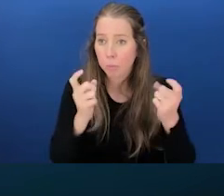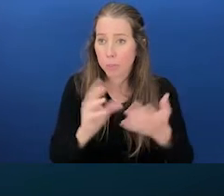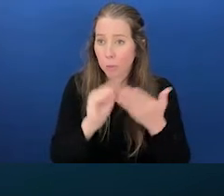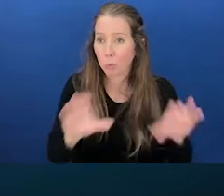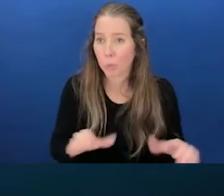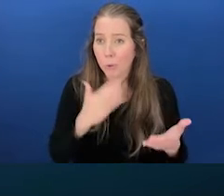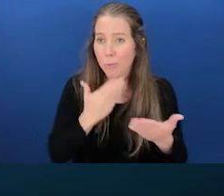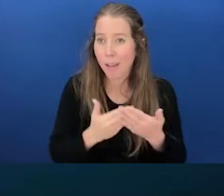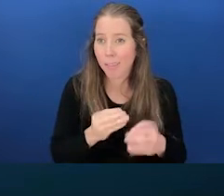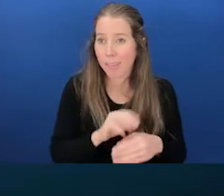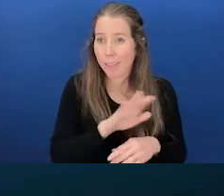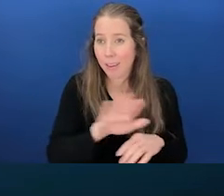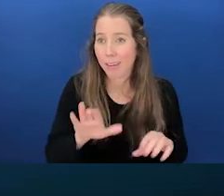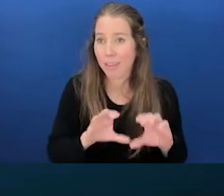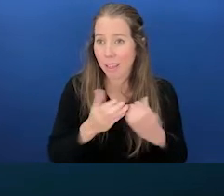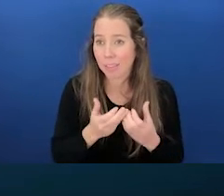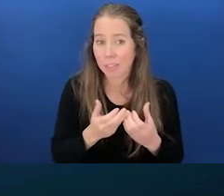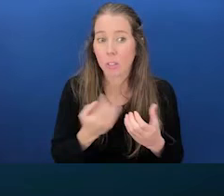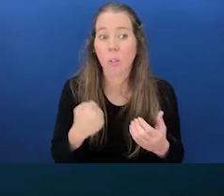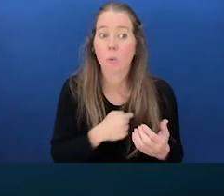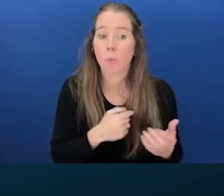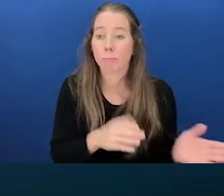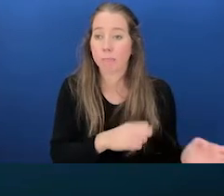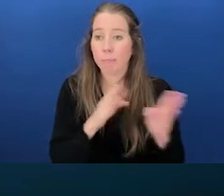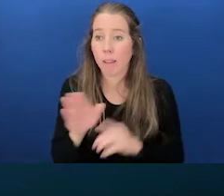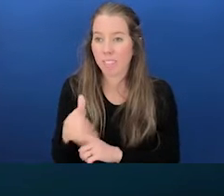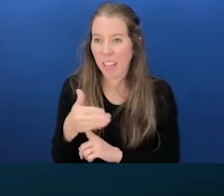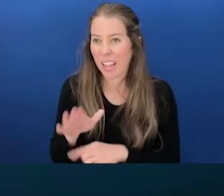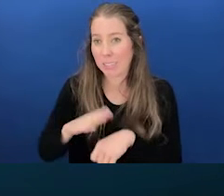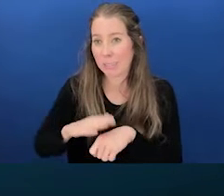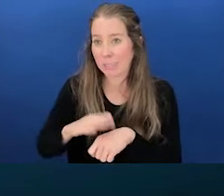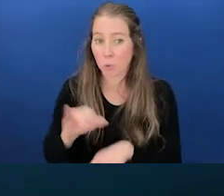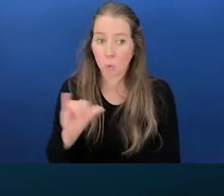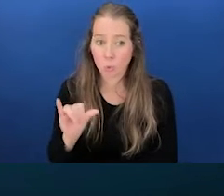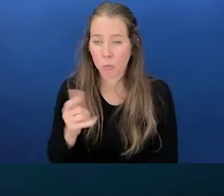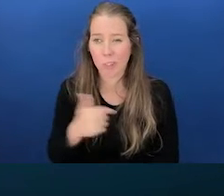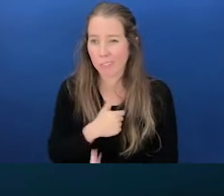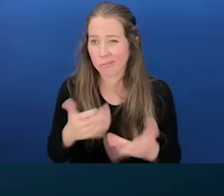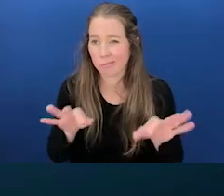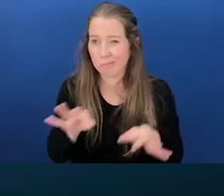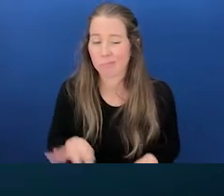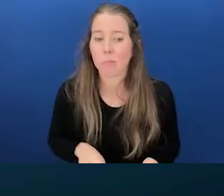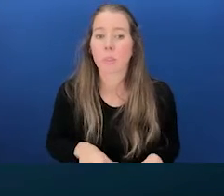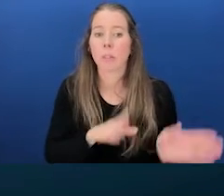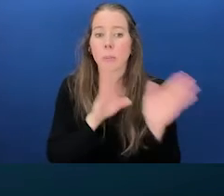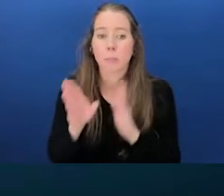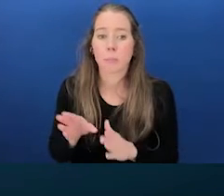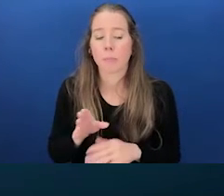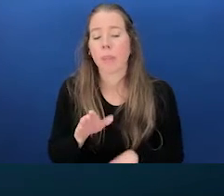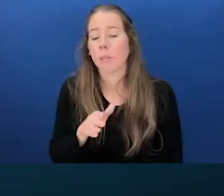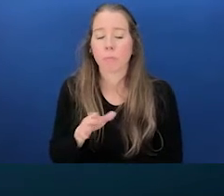in their classes. We have flags as well, and Evie went over some of those as well. And the